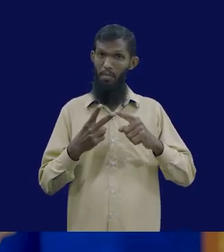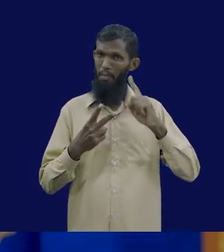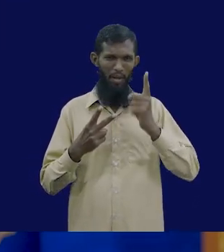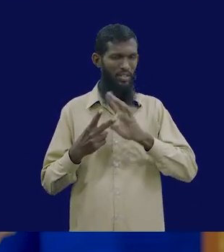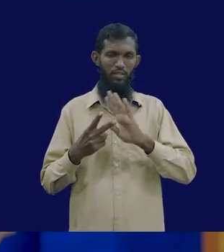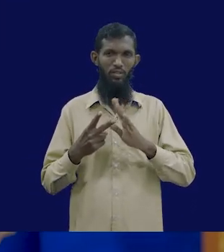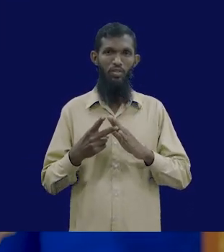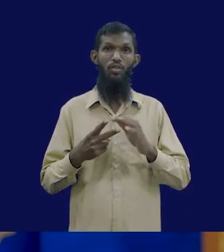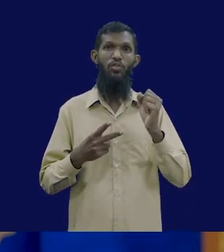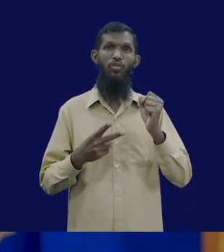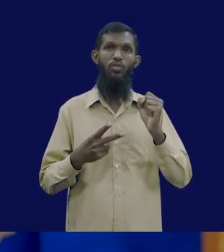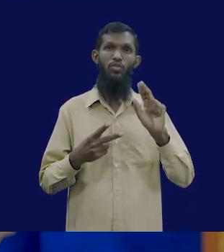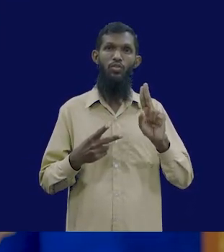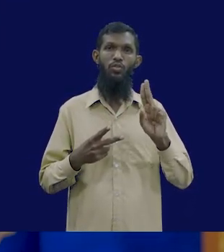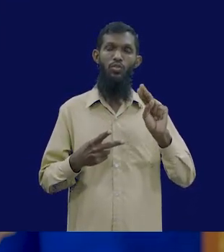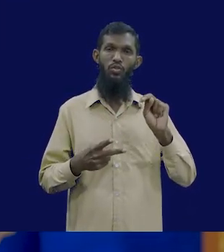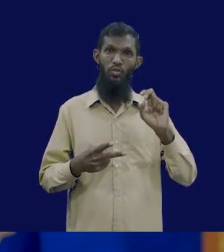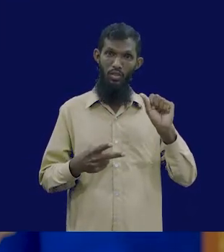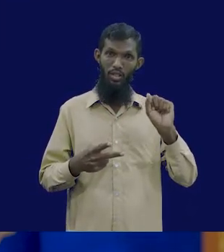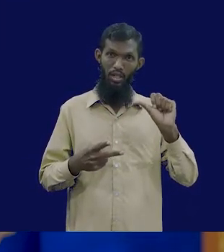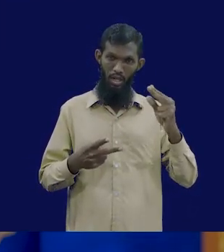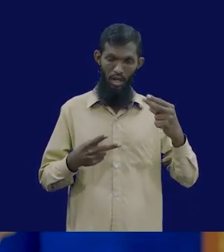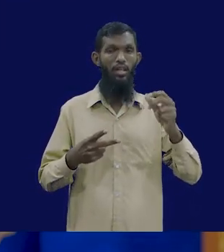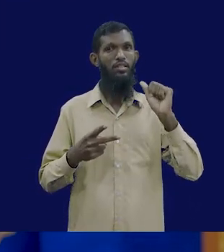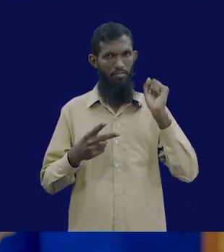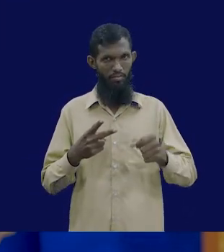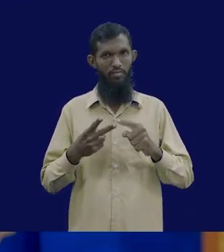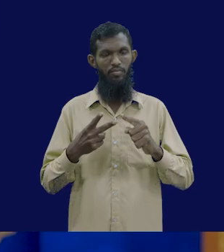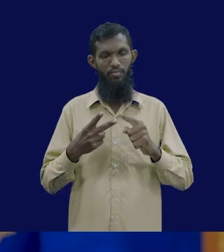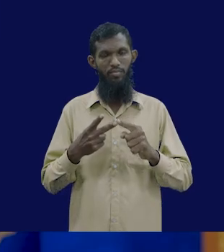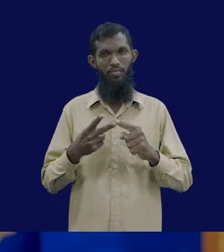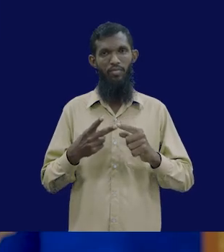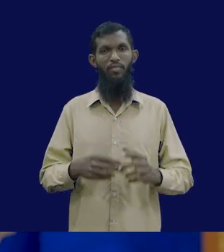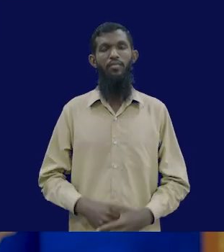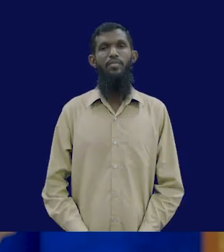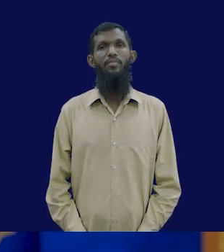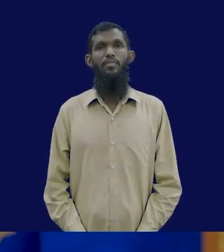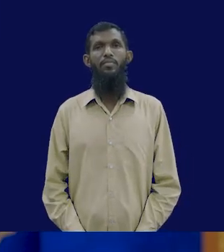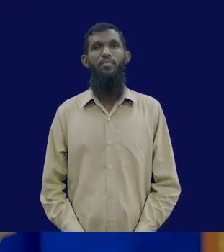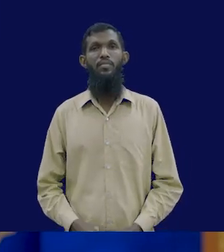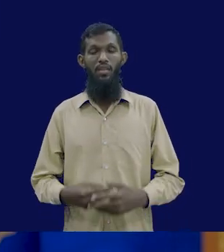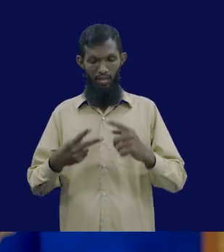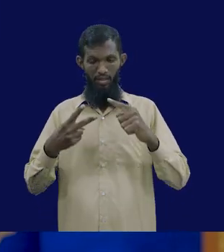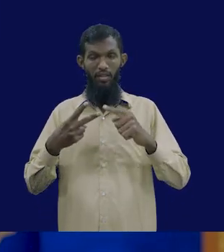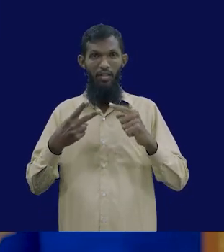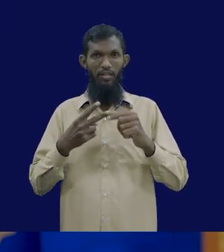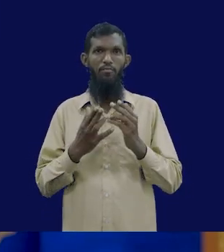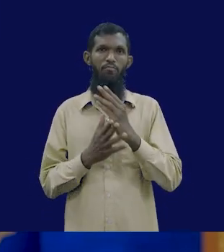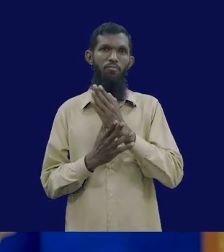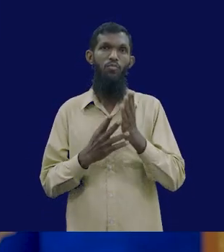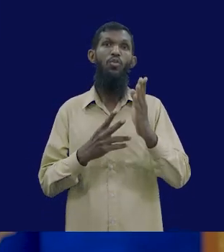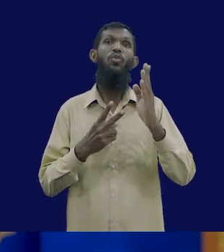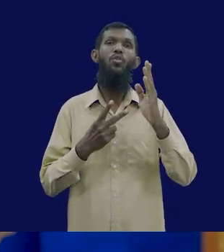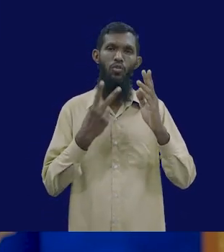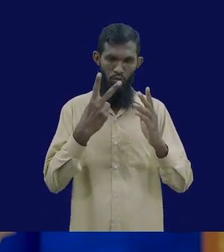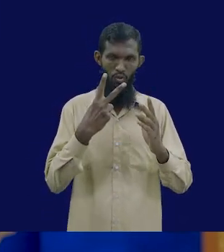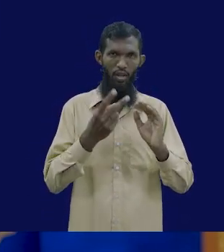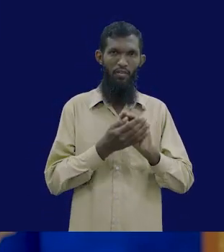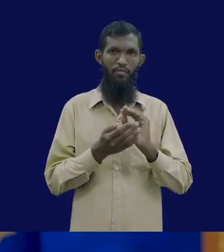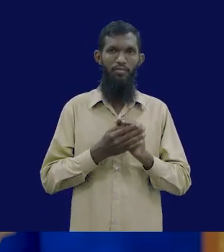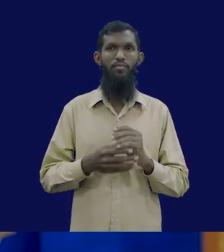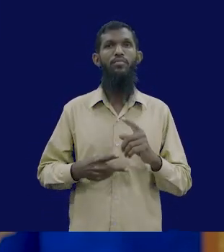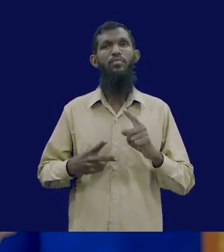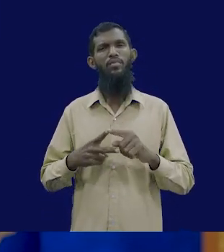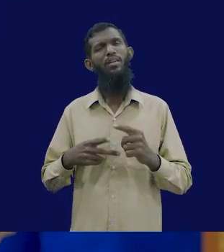mustahab fasting or voluntary fasting. This again is further sub-categorized into two.